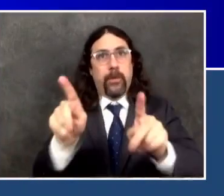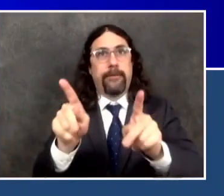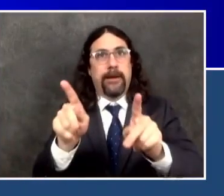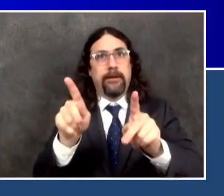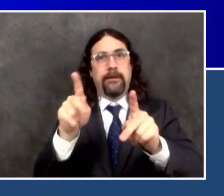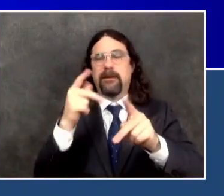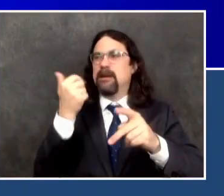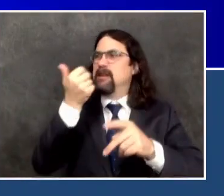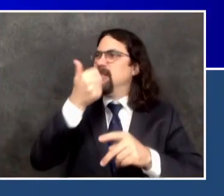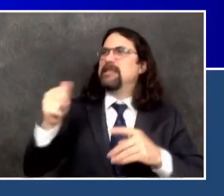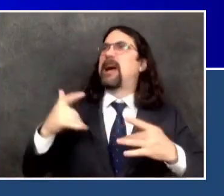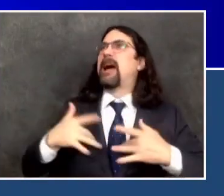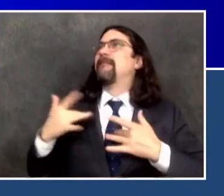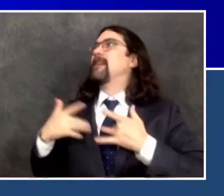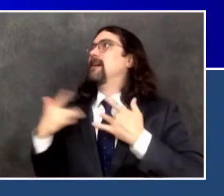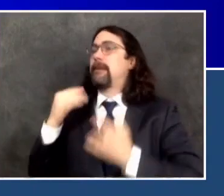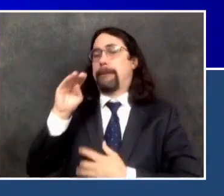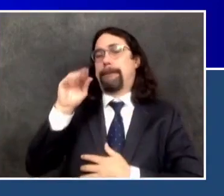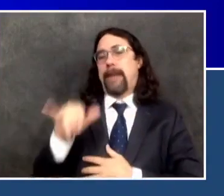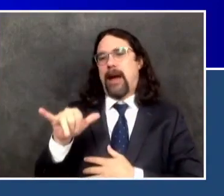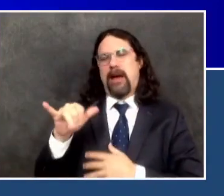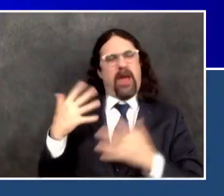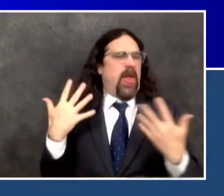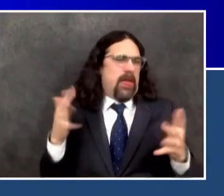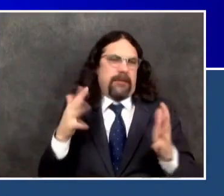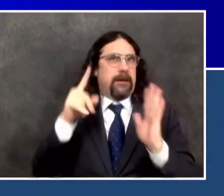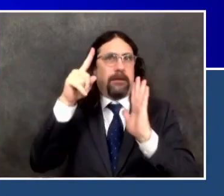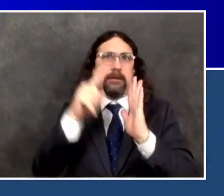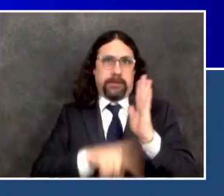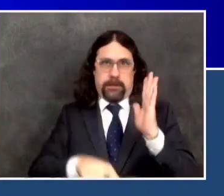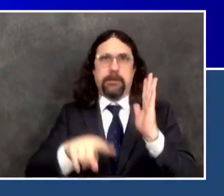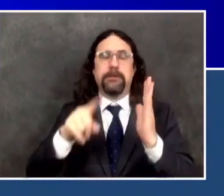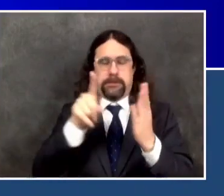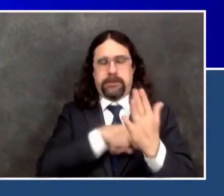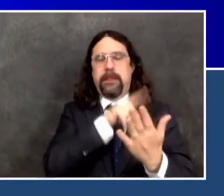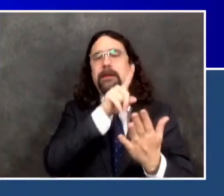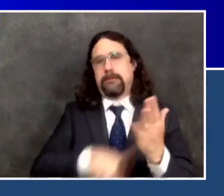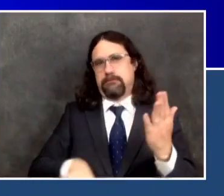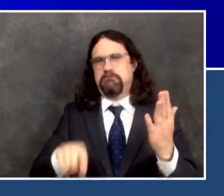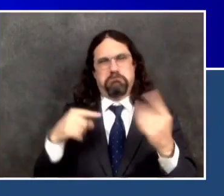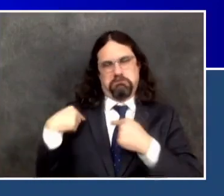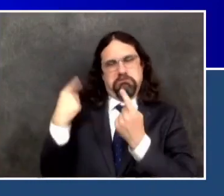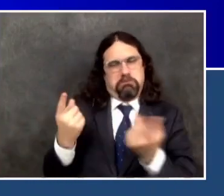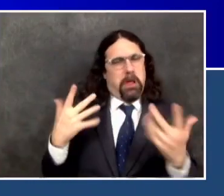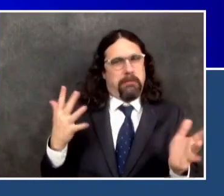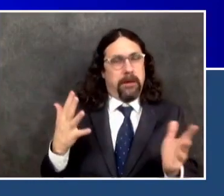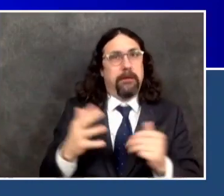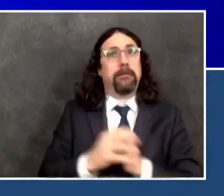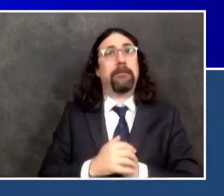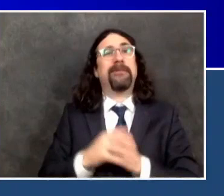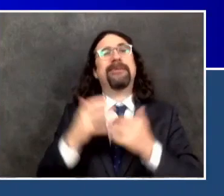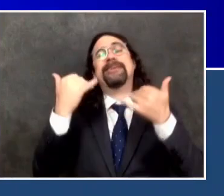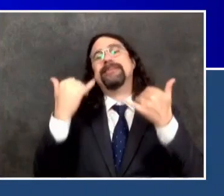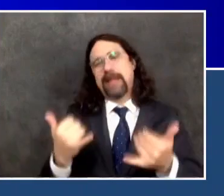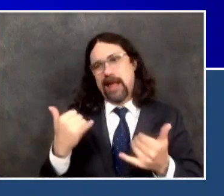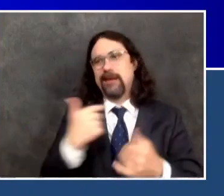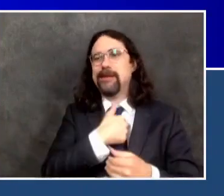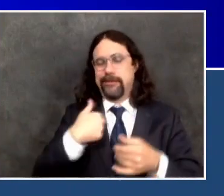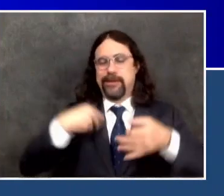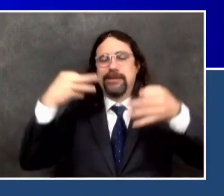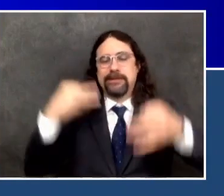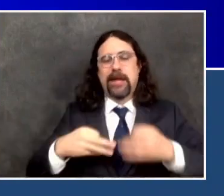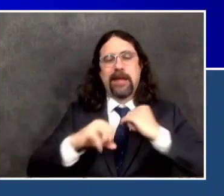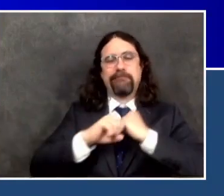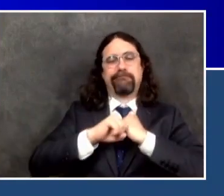conversations. And this probably will not surprise you, but I'm now reporting today that we will cancel city permits for June events as well.